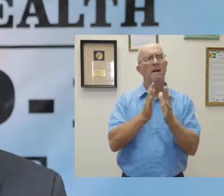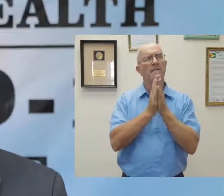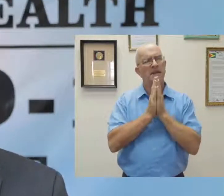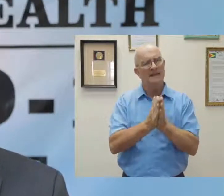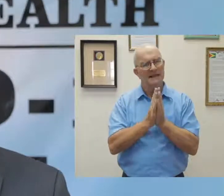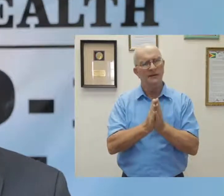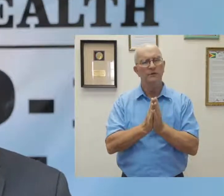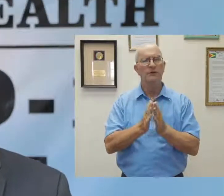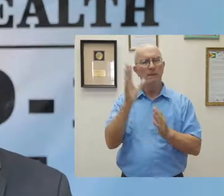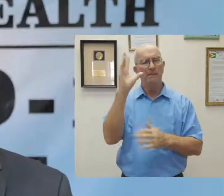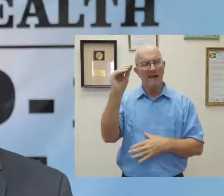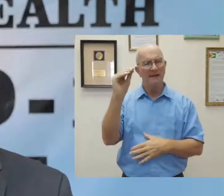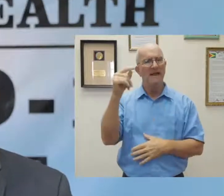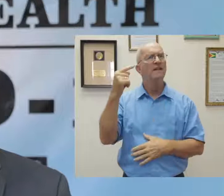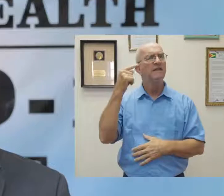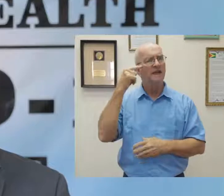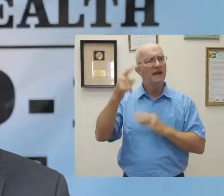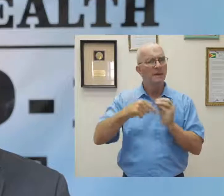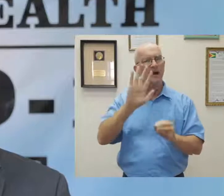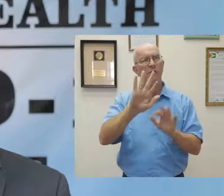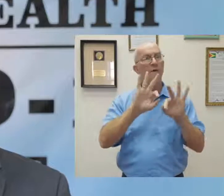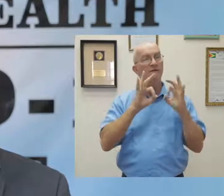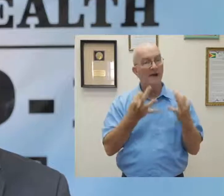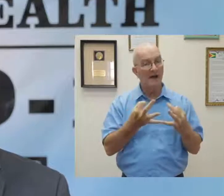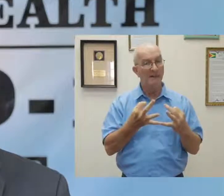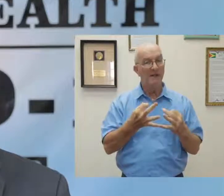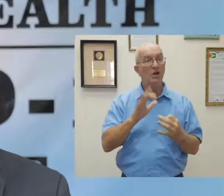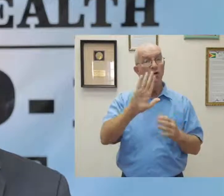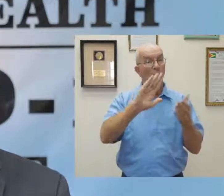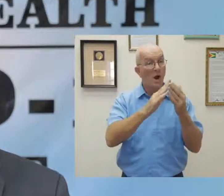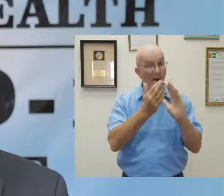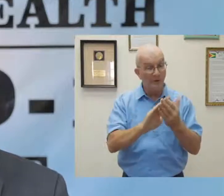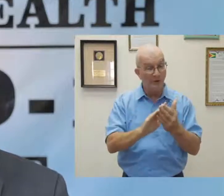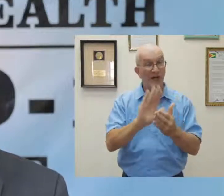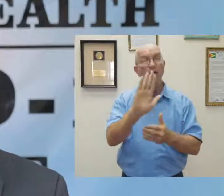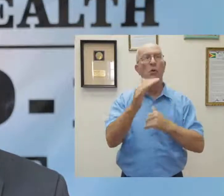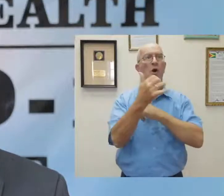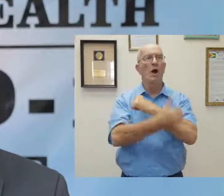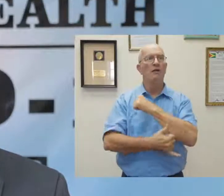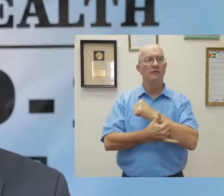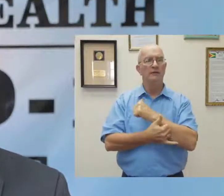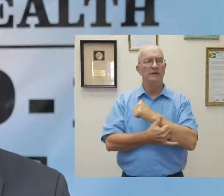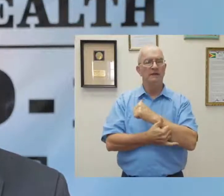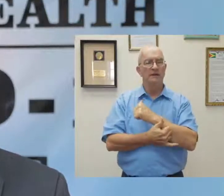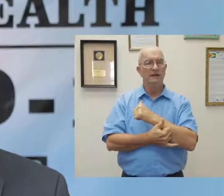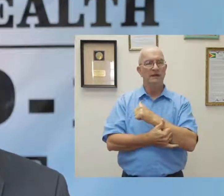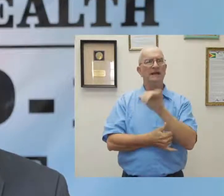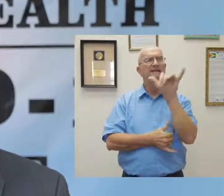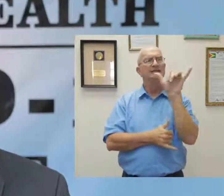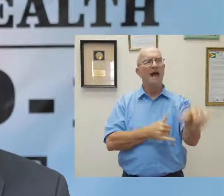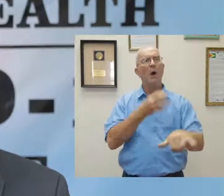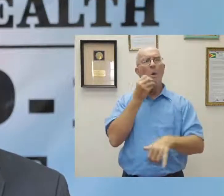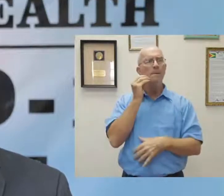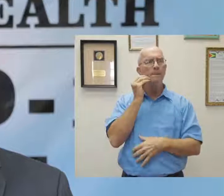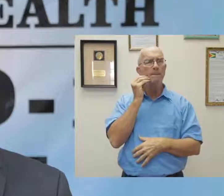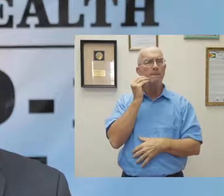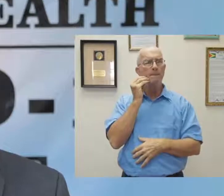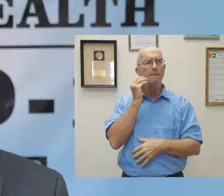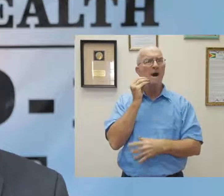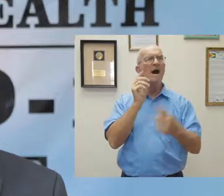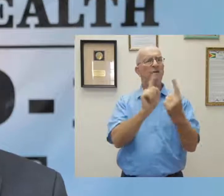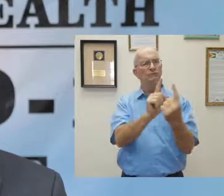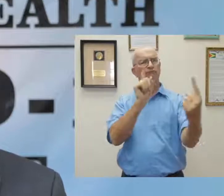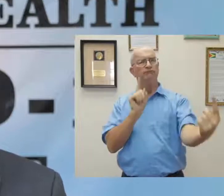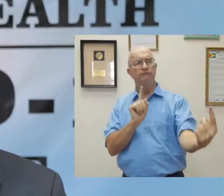men, to think about your family, your communities, and your country. Stay home.